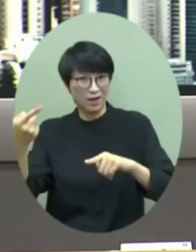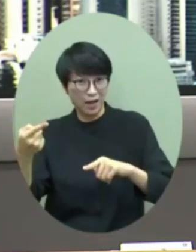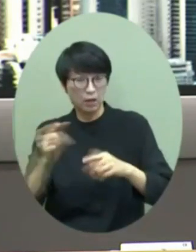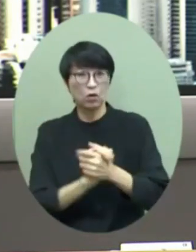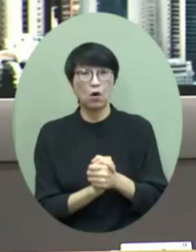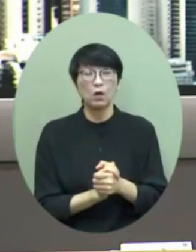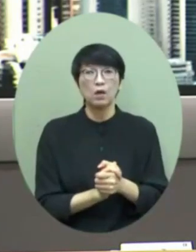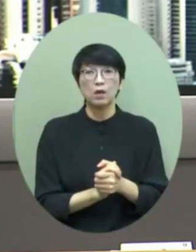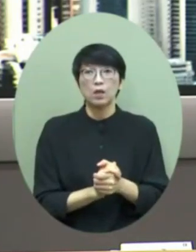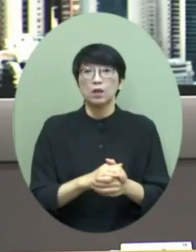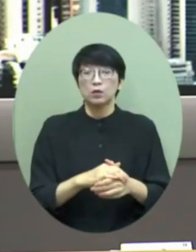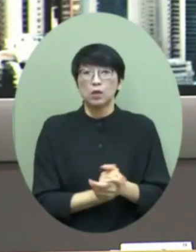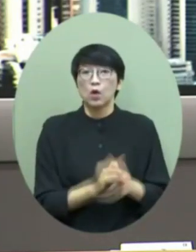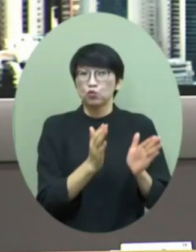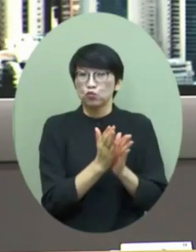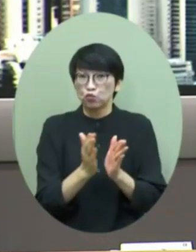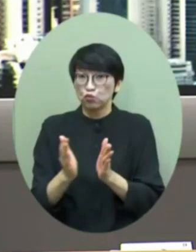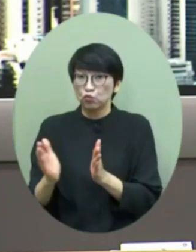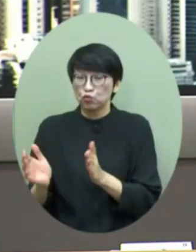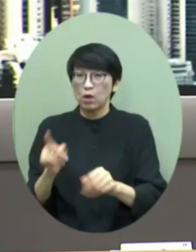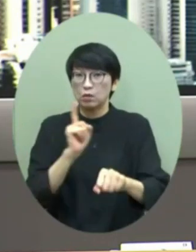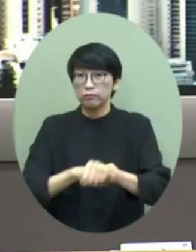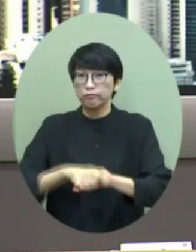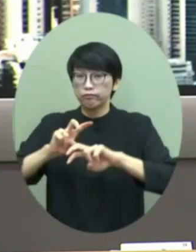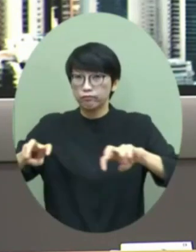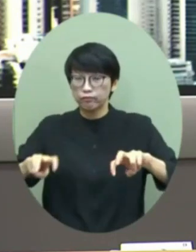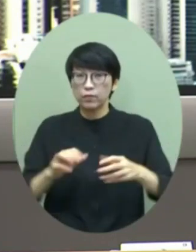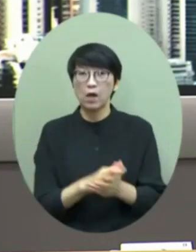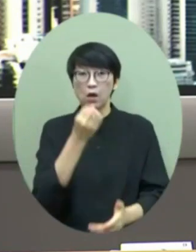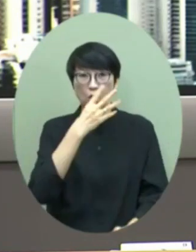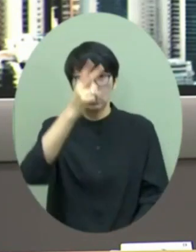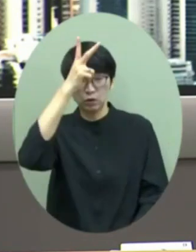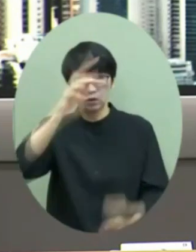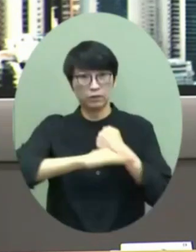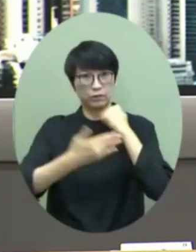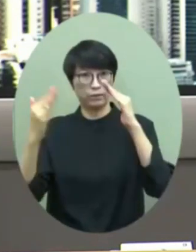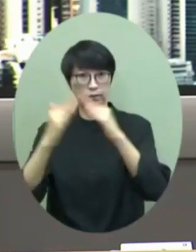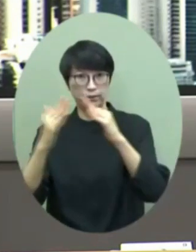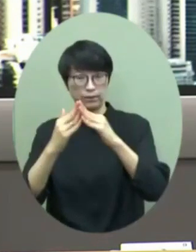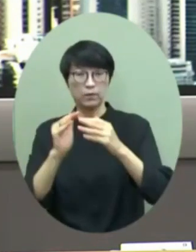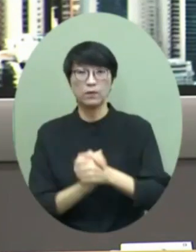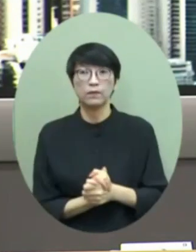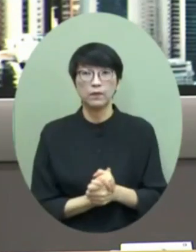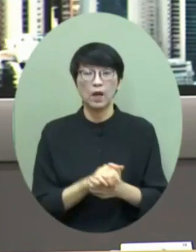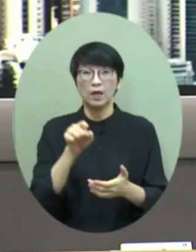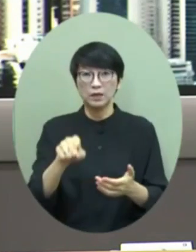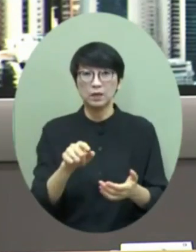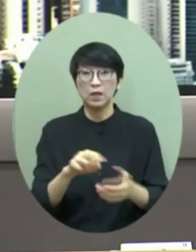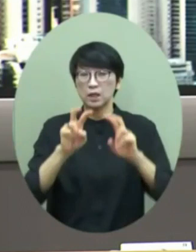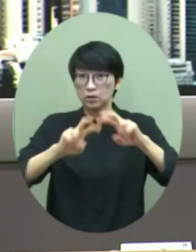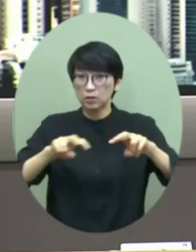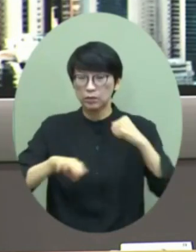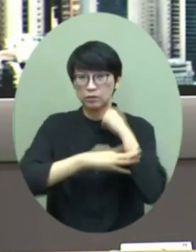departments in Hong Kong. For example, with investigation of cases, that's the police force. For prosecution of cases, that's the Department of